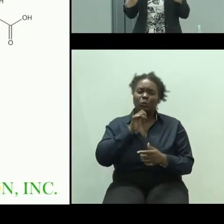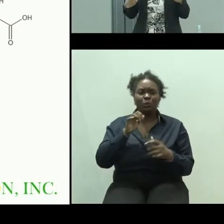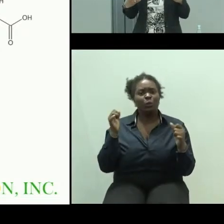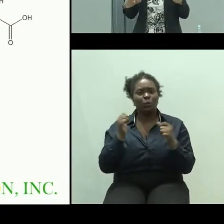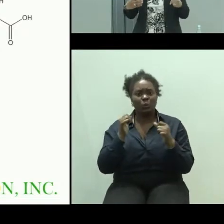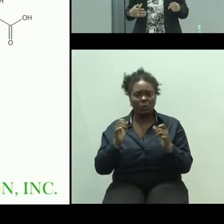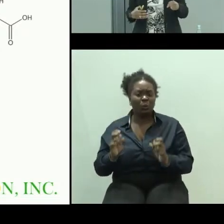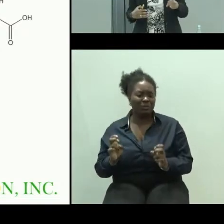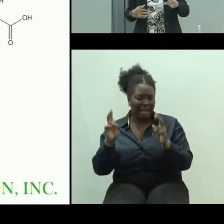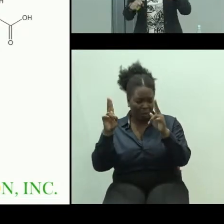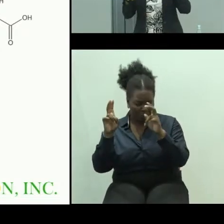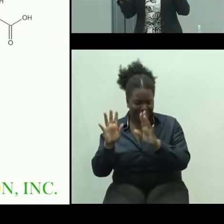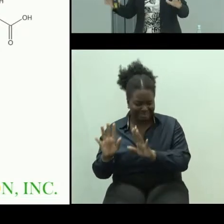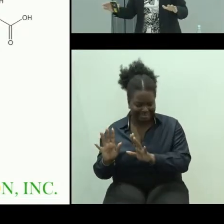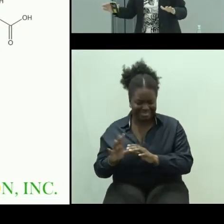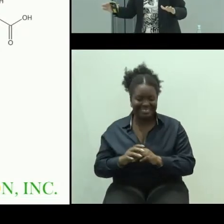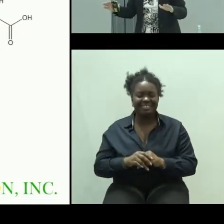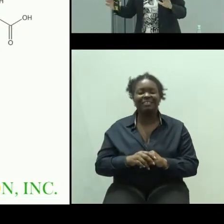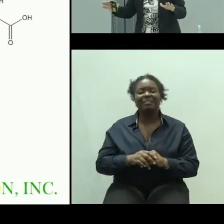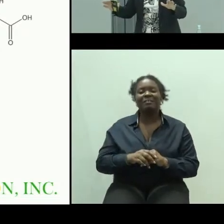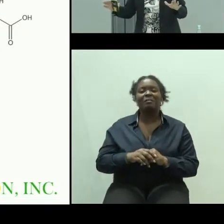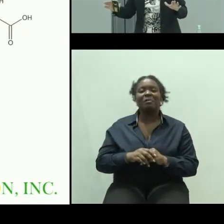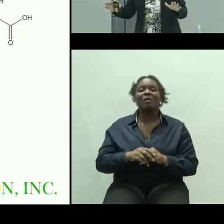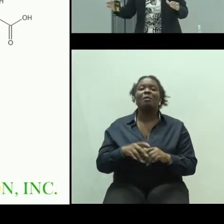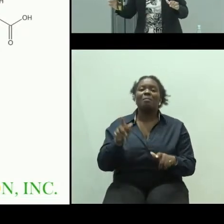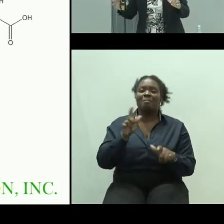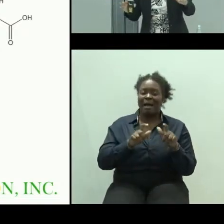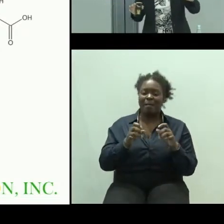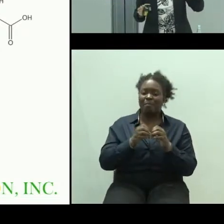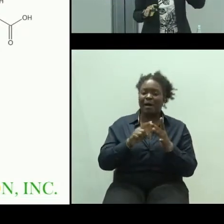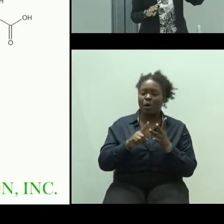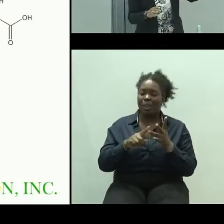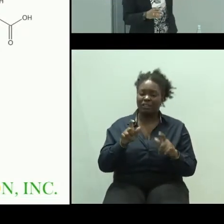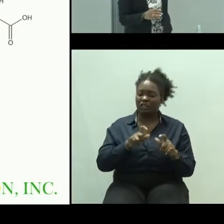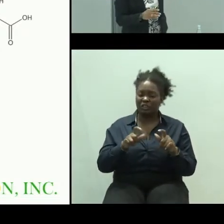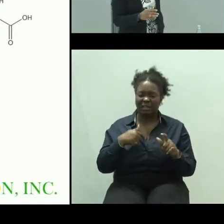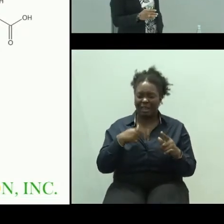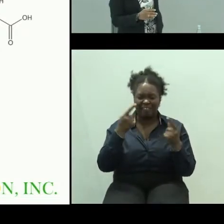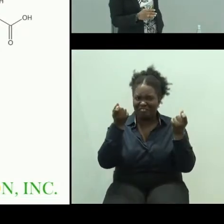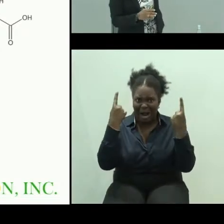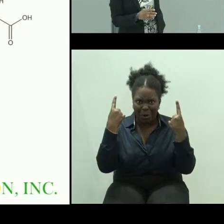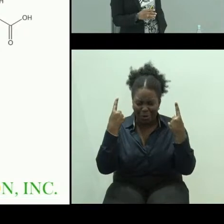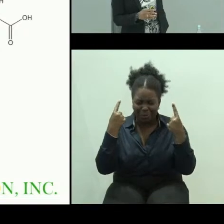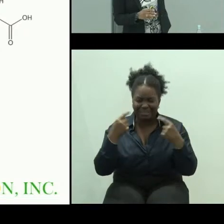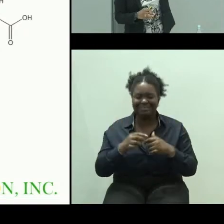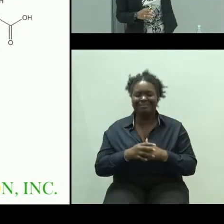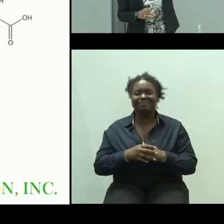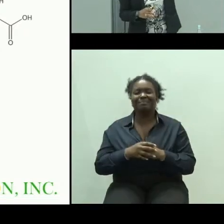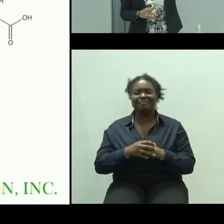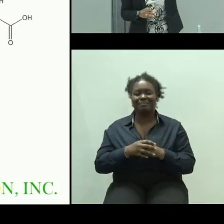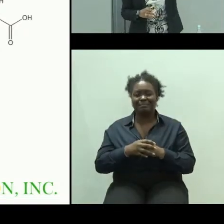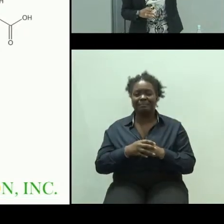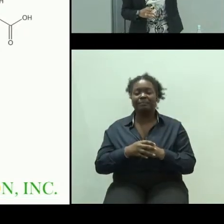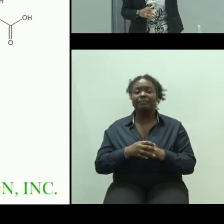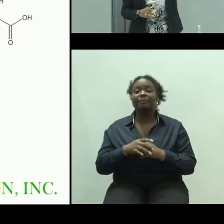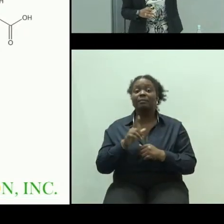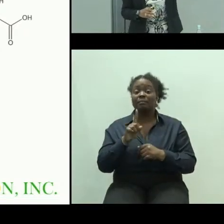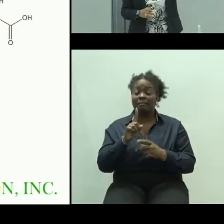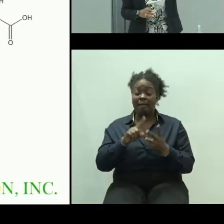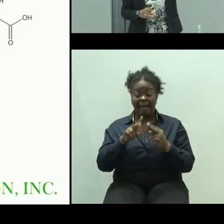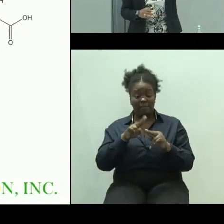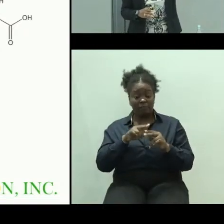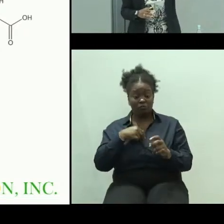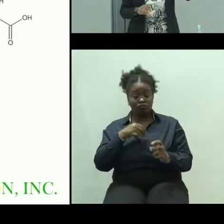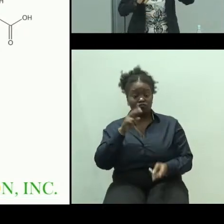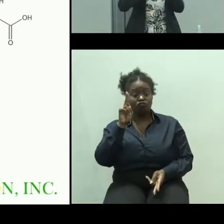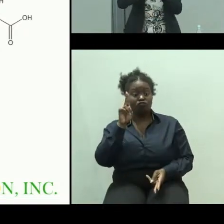chemical engineer at heart. The biologists have no idea what I'm talking about, by the way. So if you actually reduce